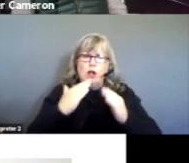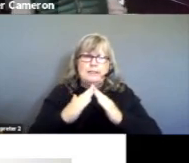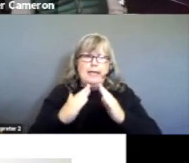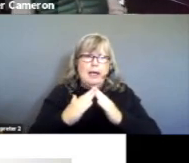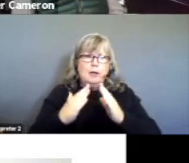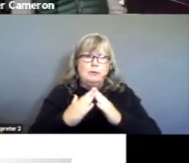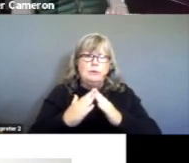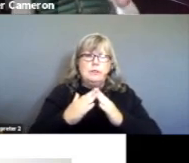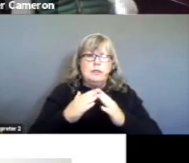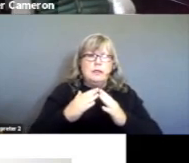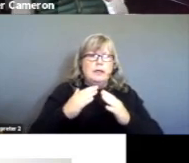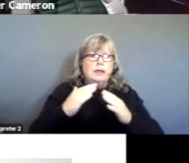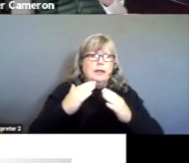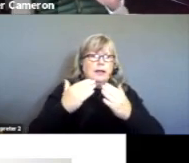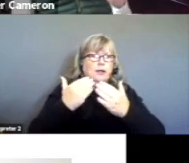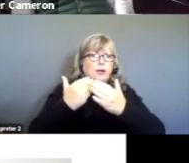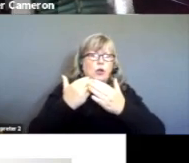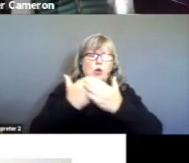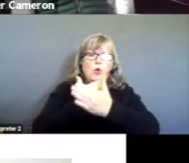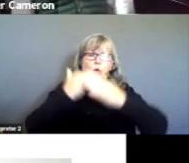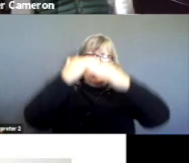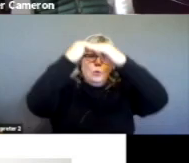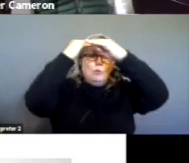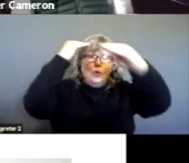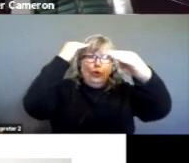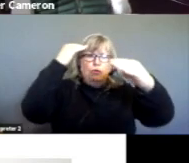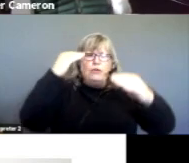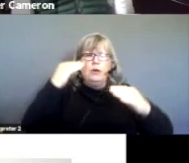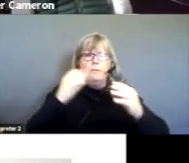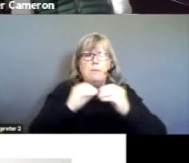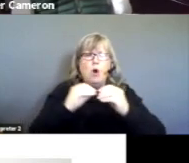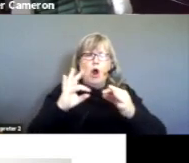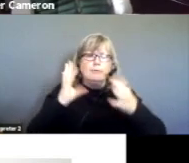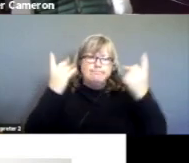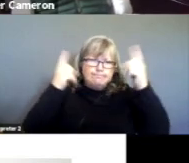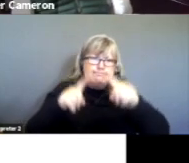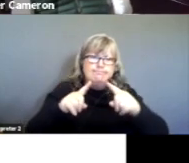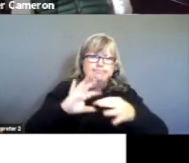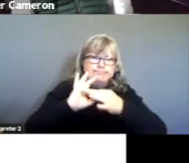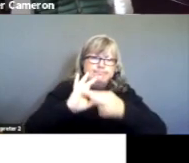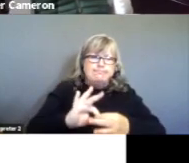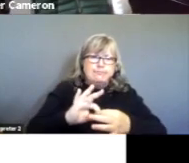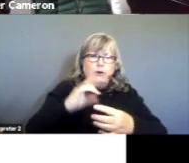with a green roof, and they've improved their marquee, and it's a real source of pride.